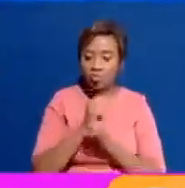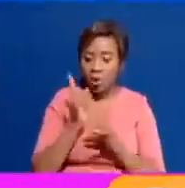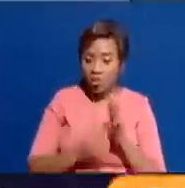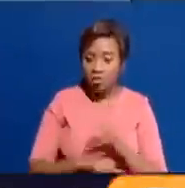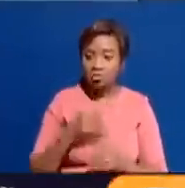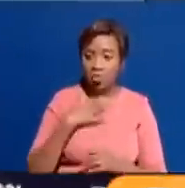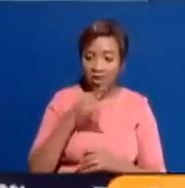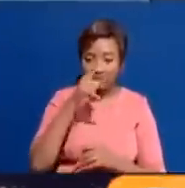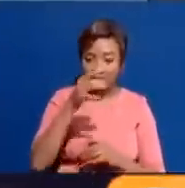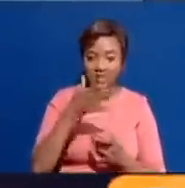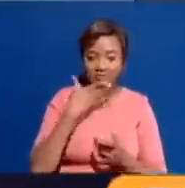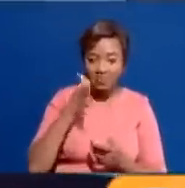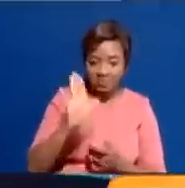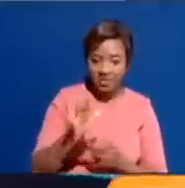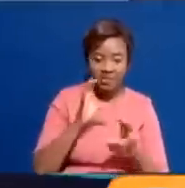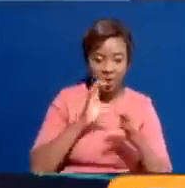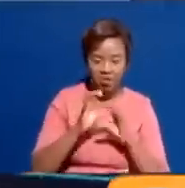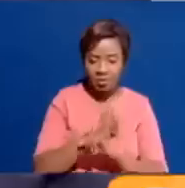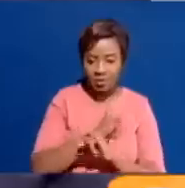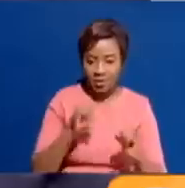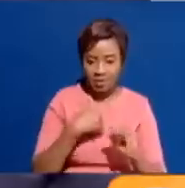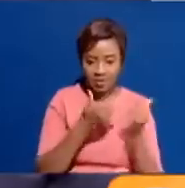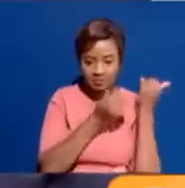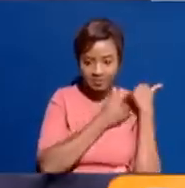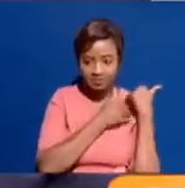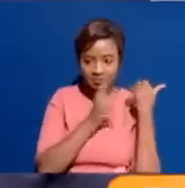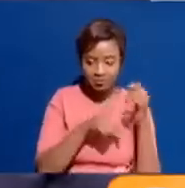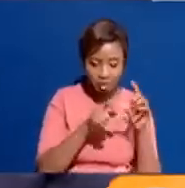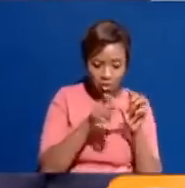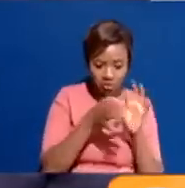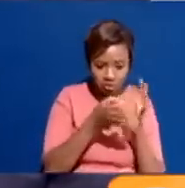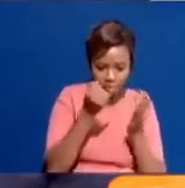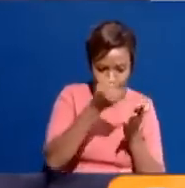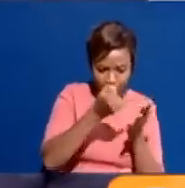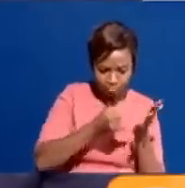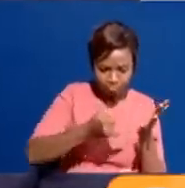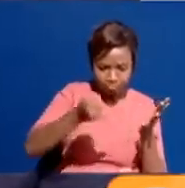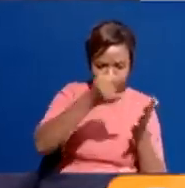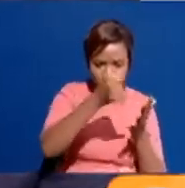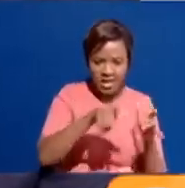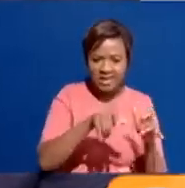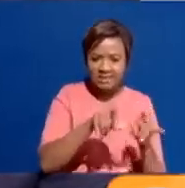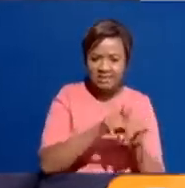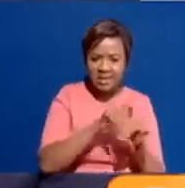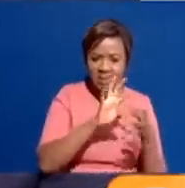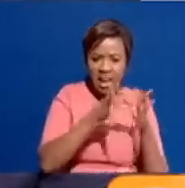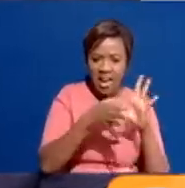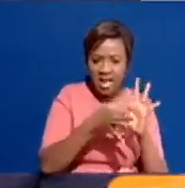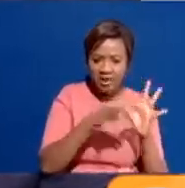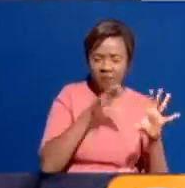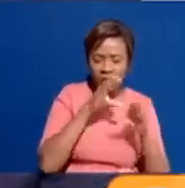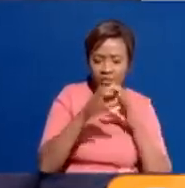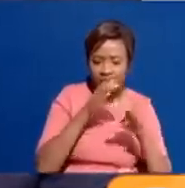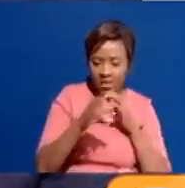satellite communicates effectively. My task is to basically design the radio link. There is something we call the link budget. How much